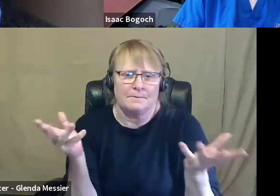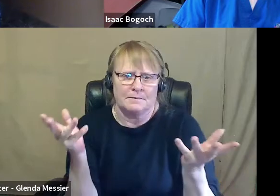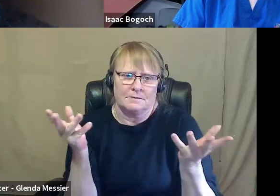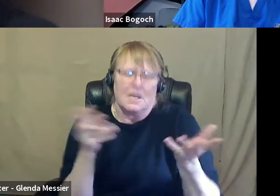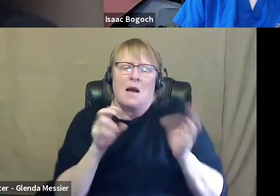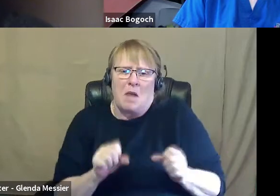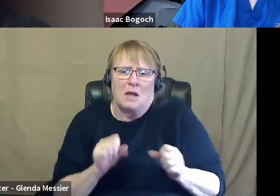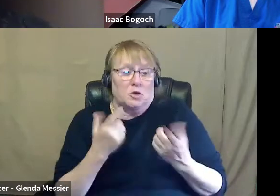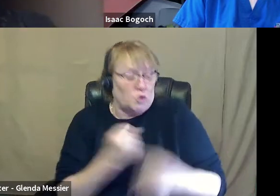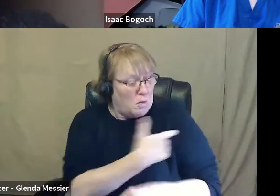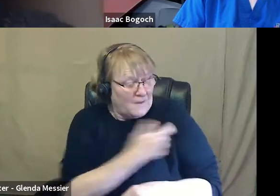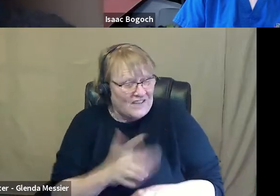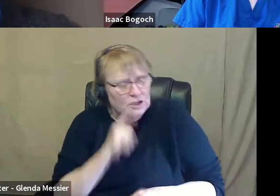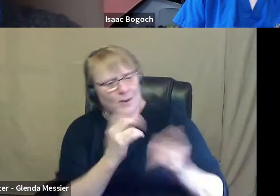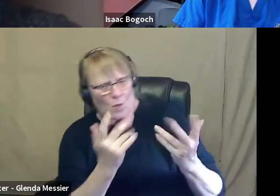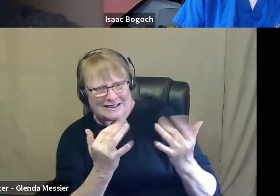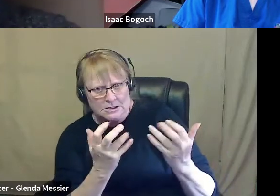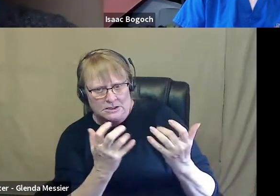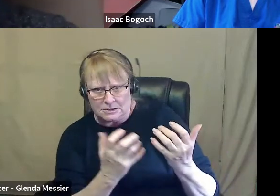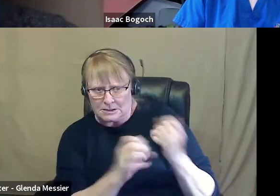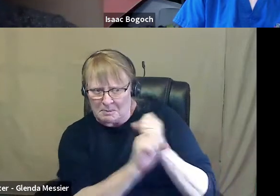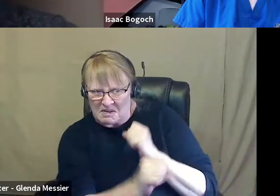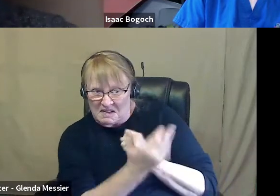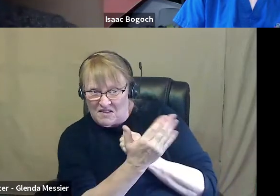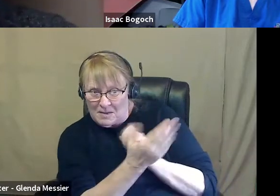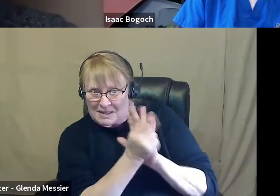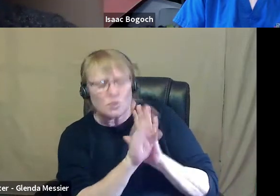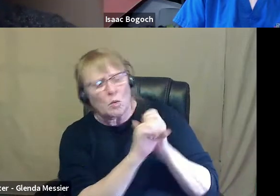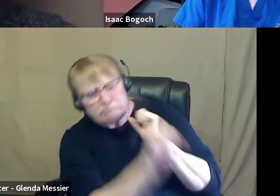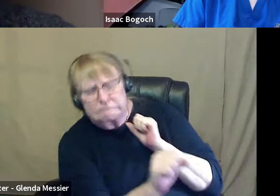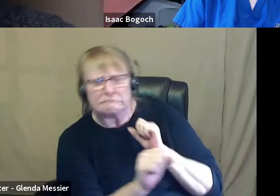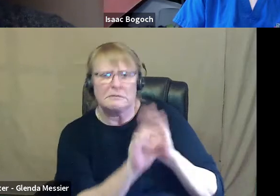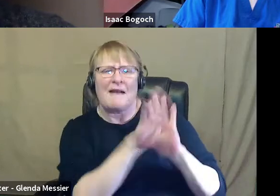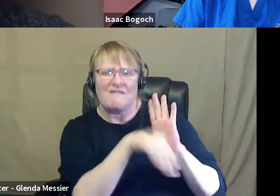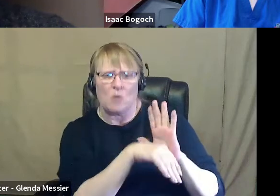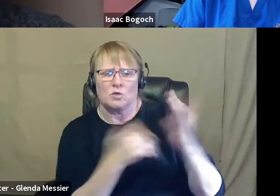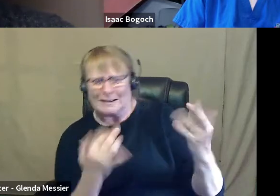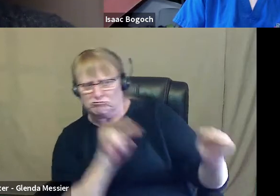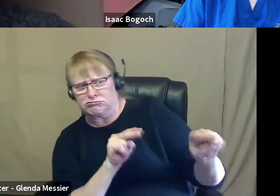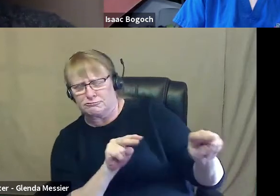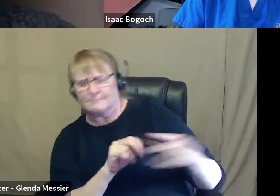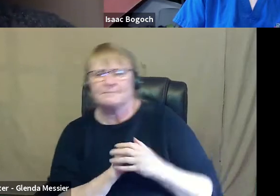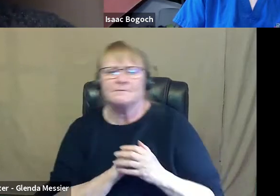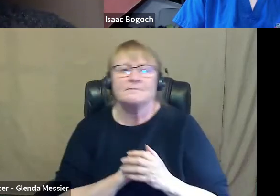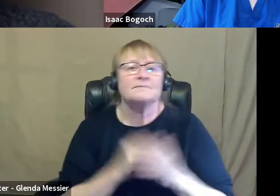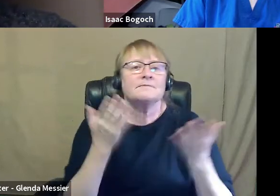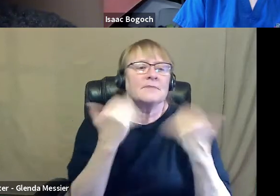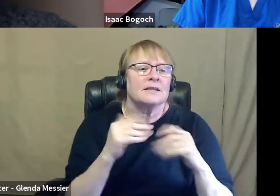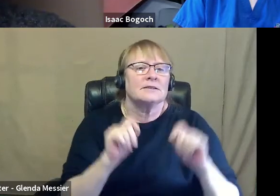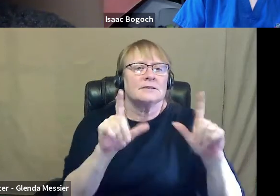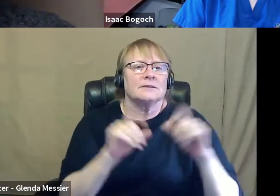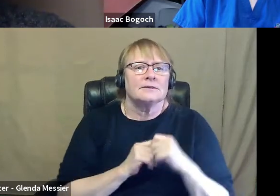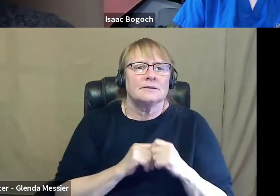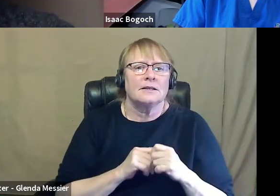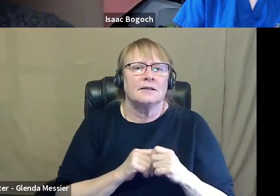so that if they do manifest, they're treatable. Next slide. Okay. Do we really